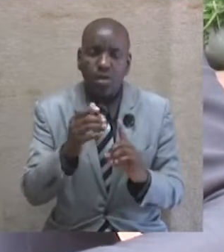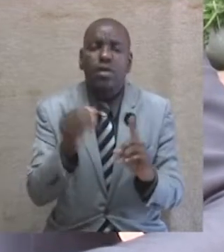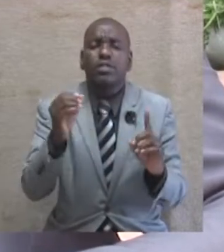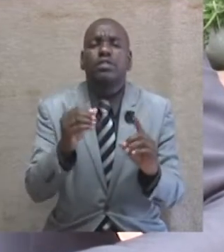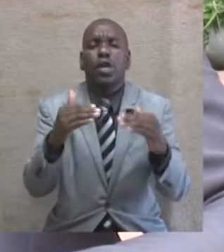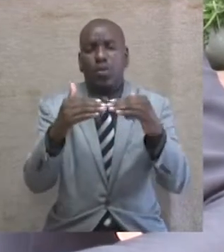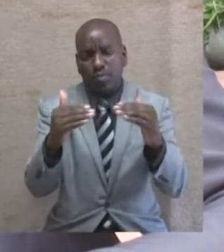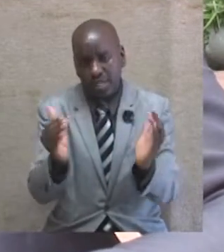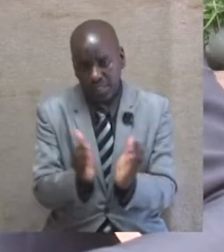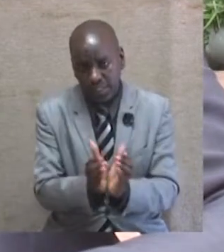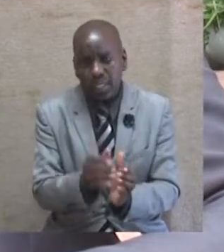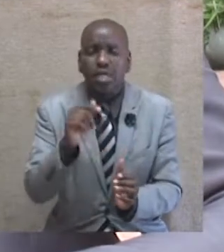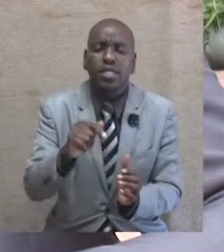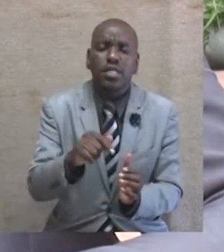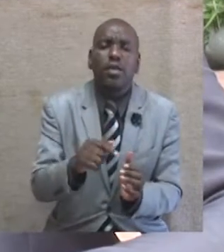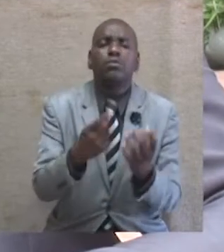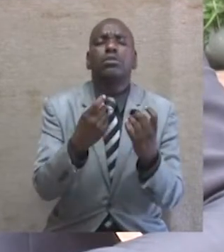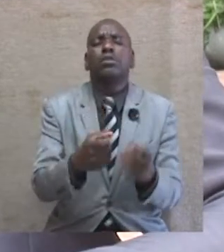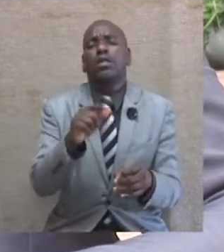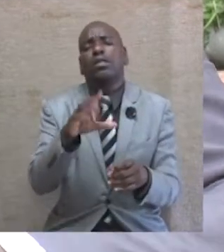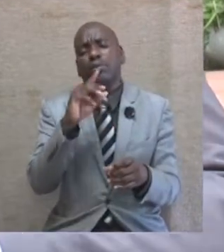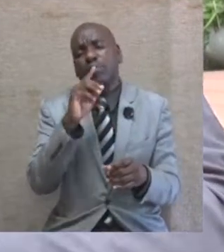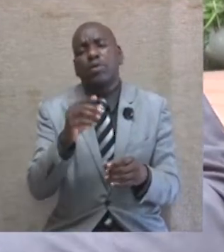we have a society that we are living